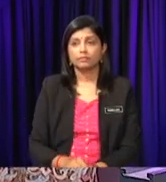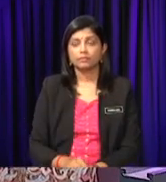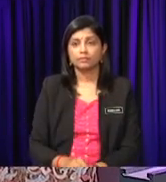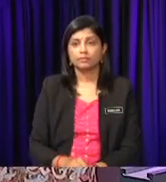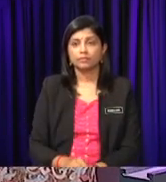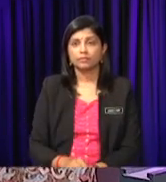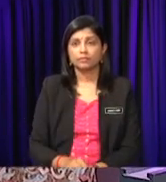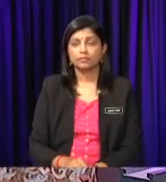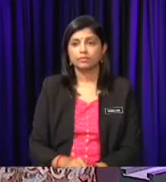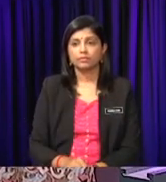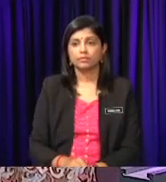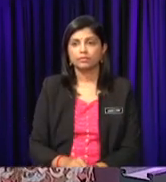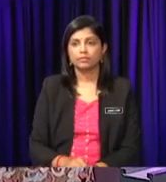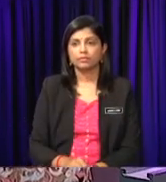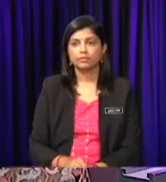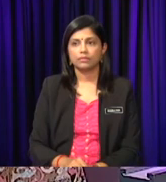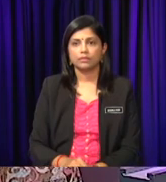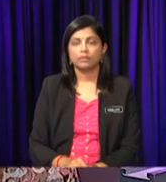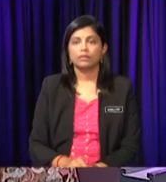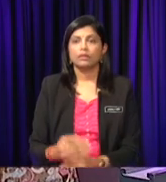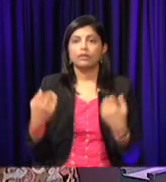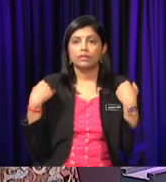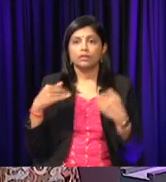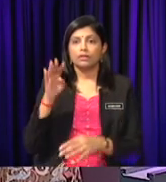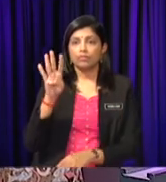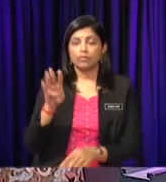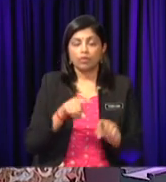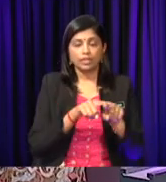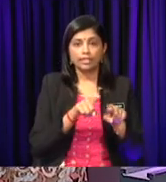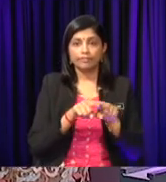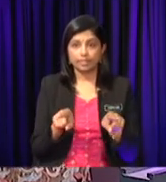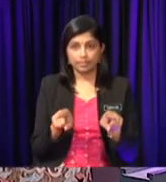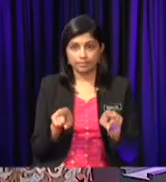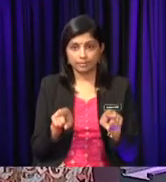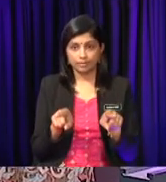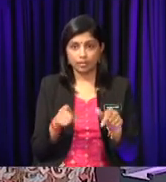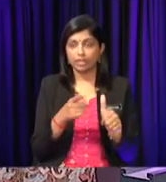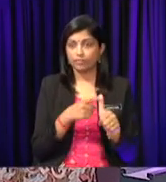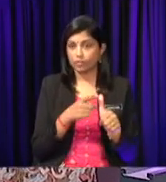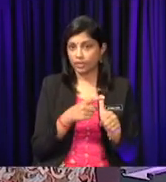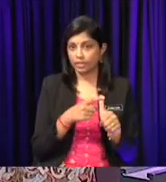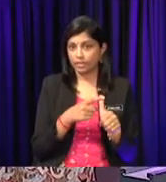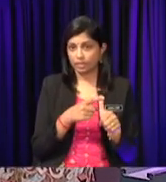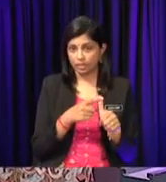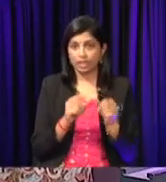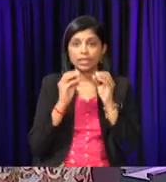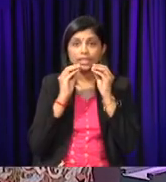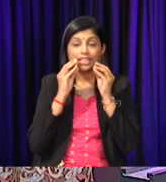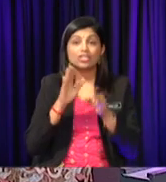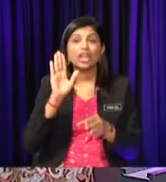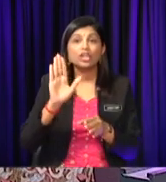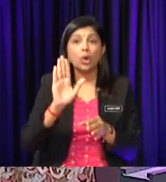options or four different criteria that we look at. The interlocutor only gives 6 marks for overall performance.